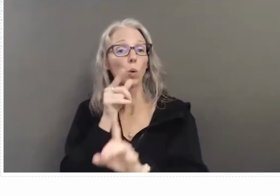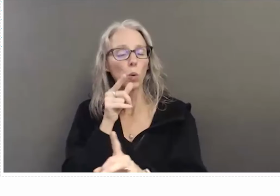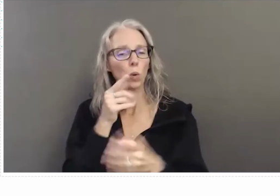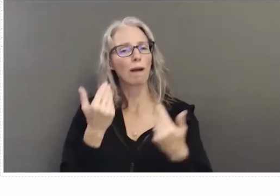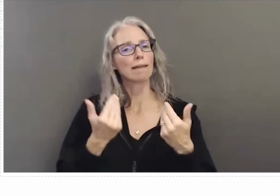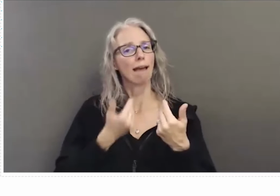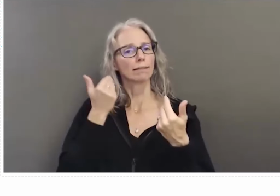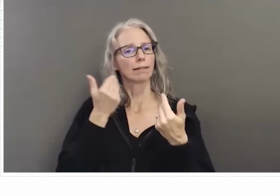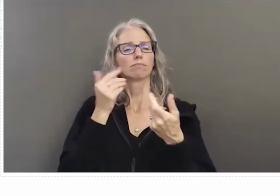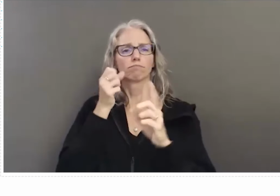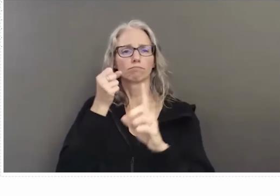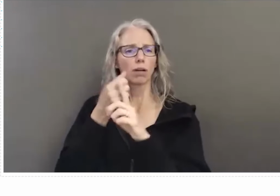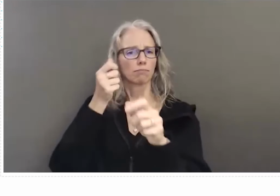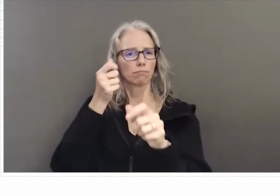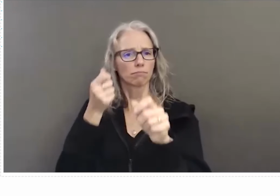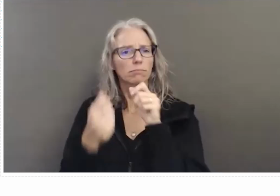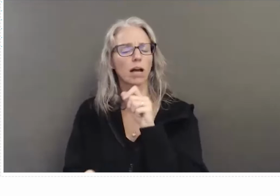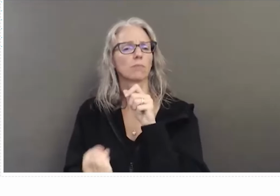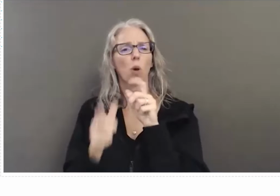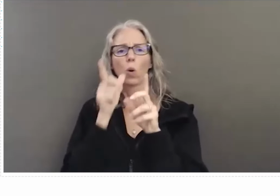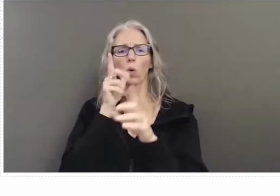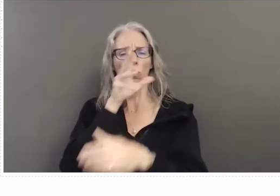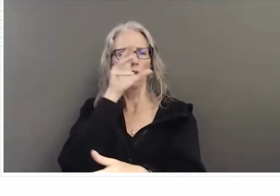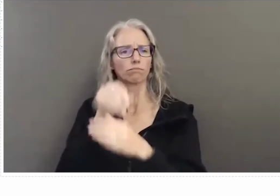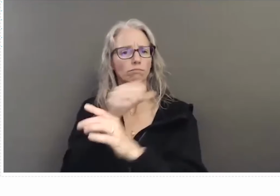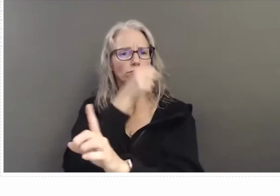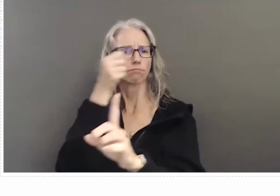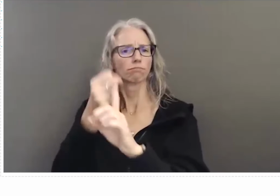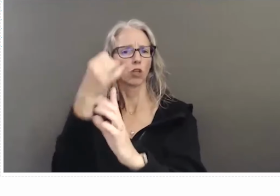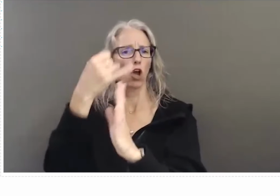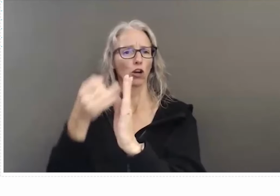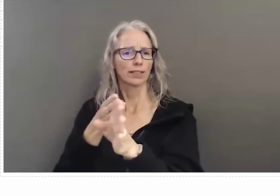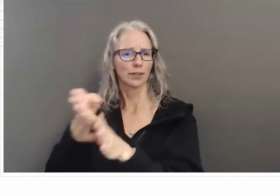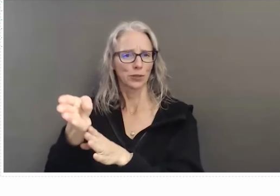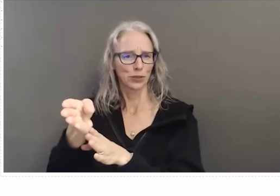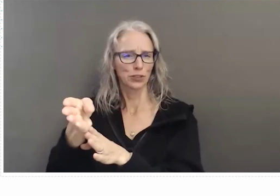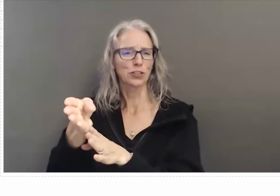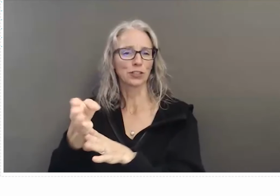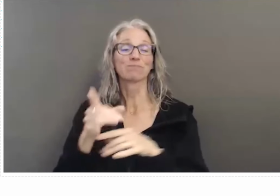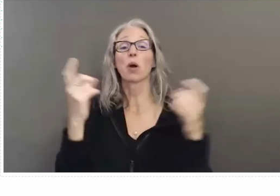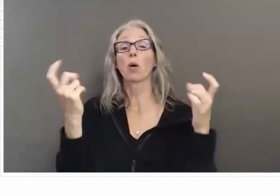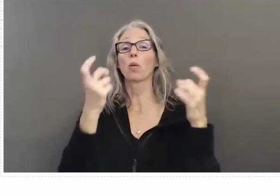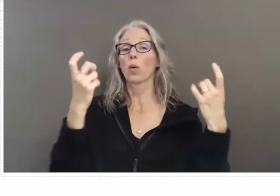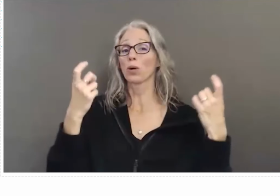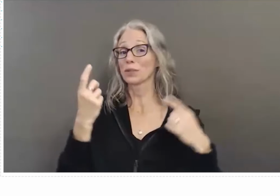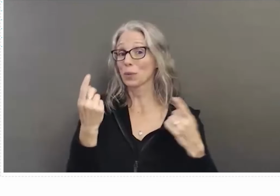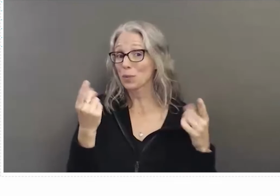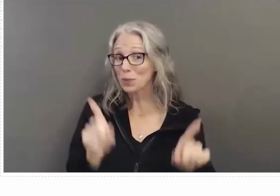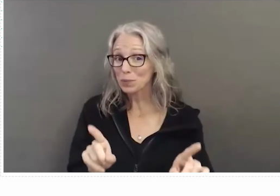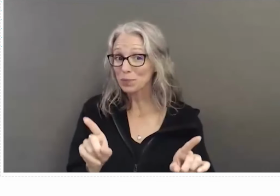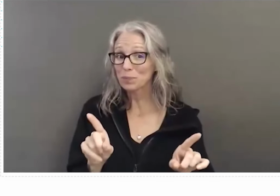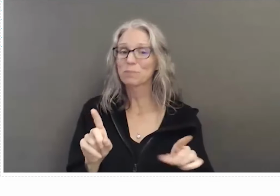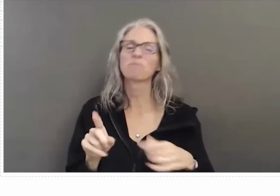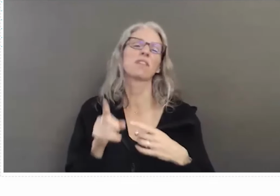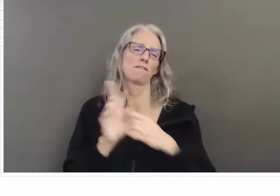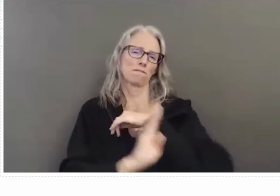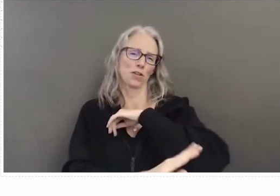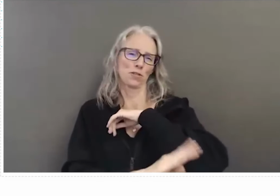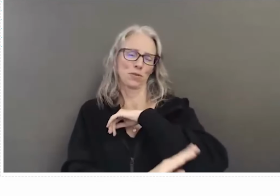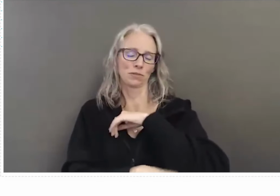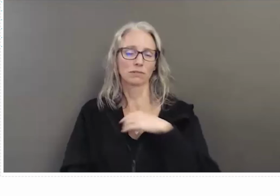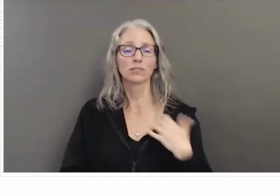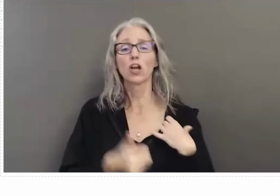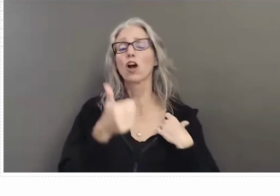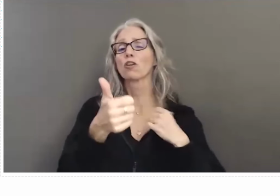to the arts sector. The award will be presented in the fall by Business and Arts. With a passion for curating innovative festival